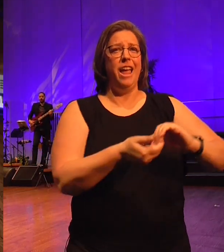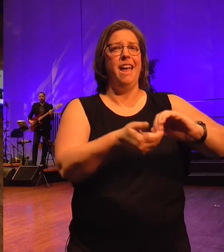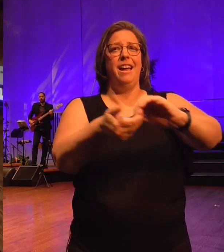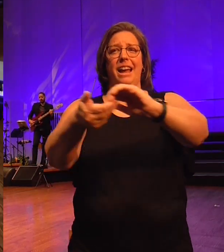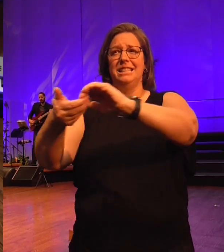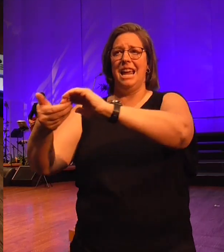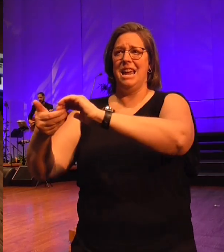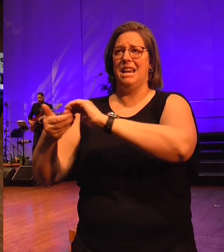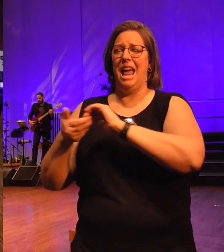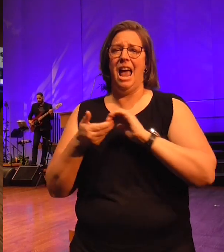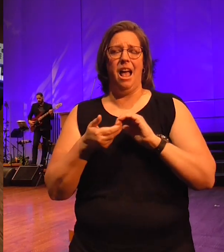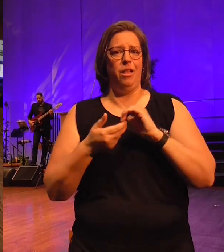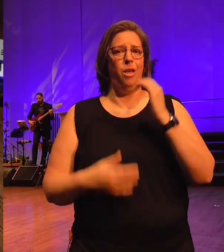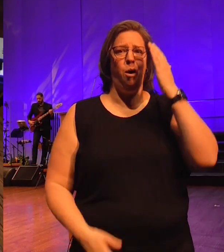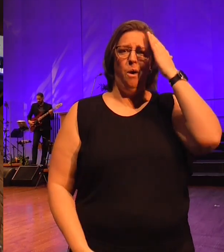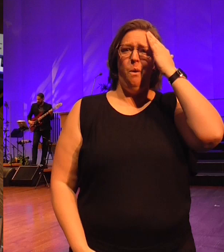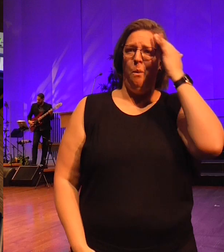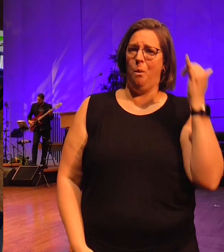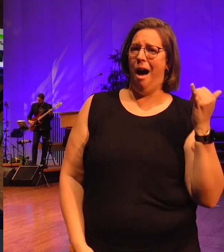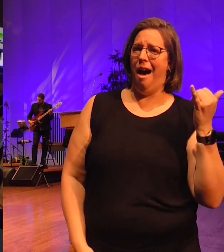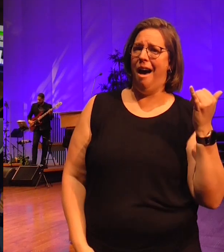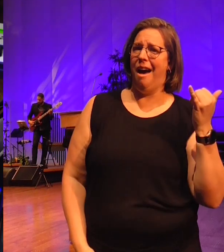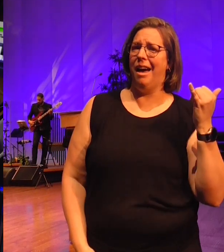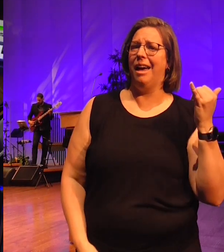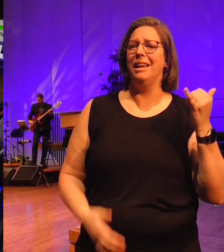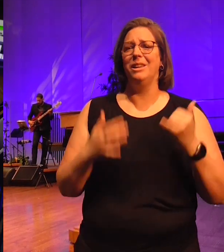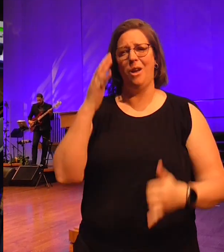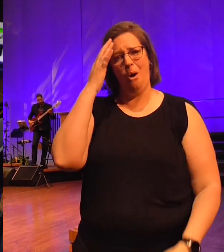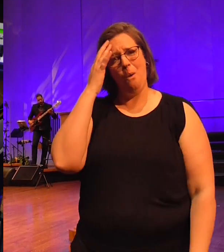me why, oh